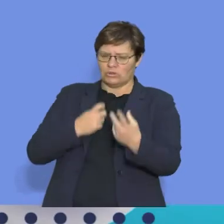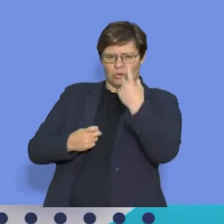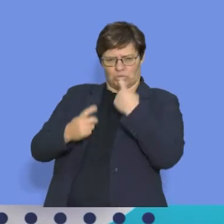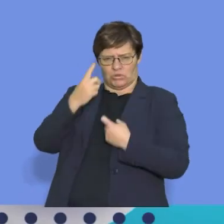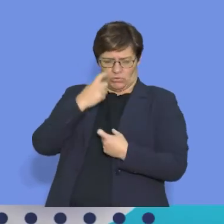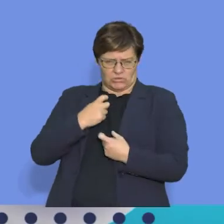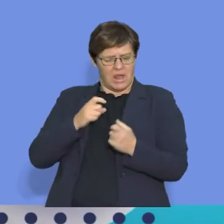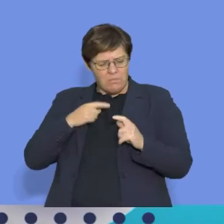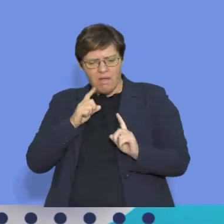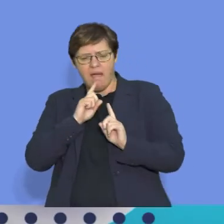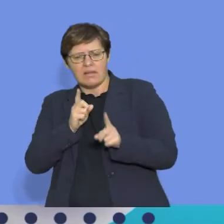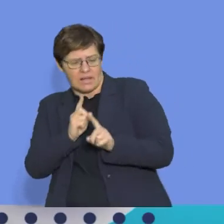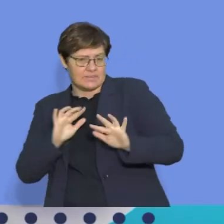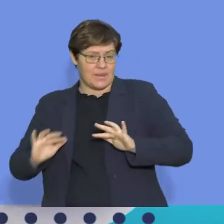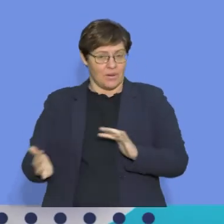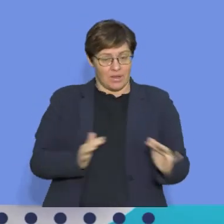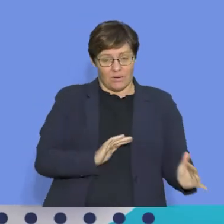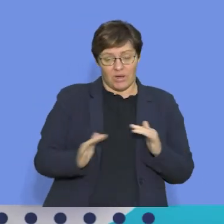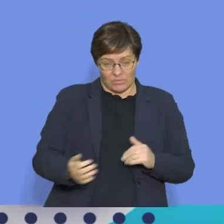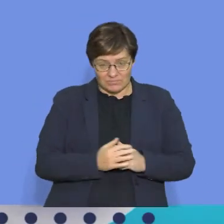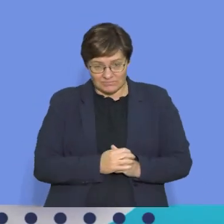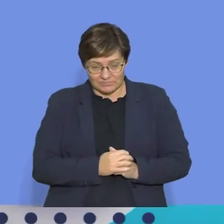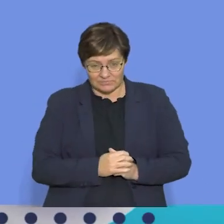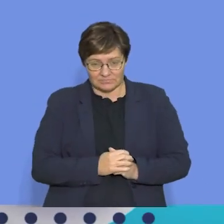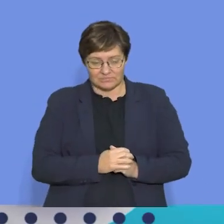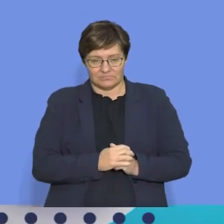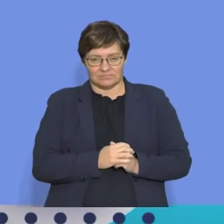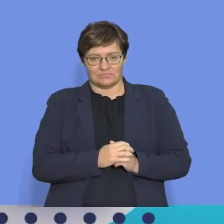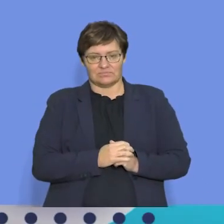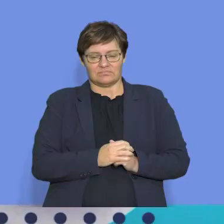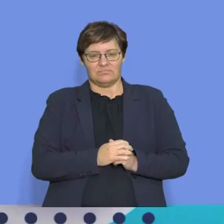of questions that you can be asked on this particular section.